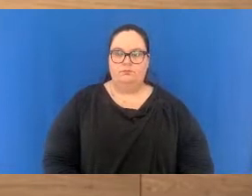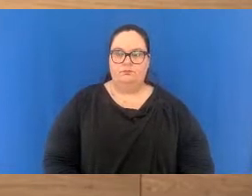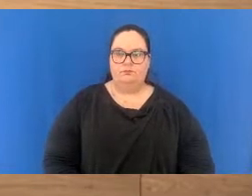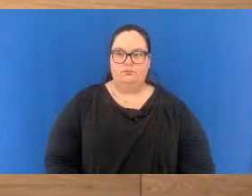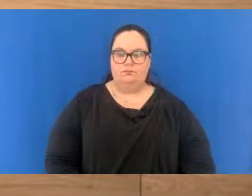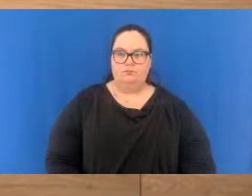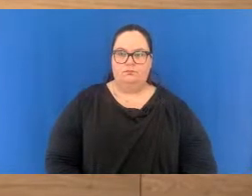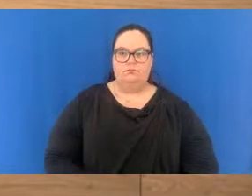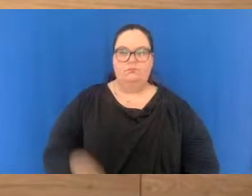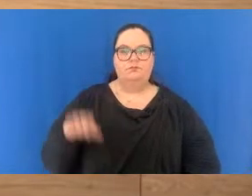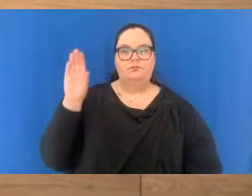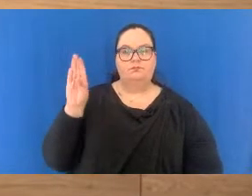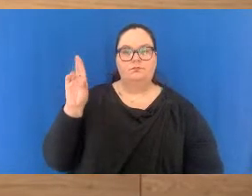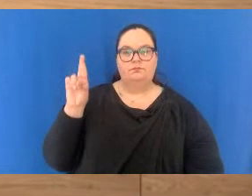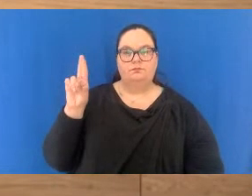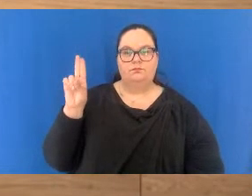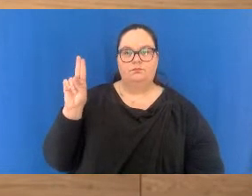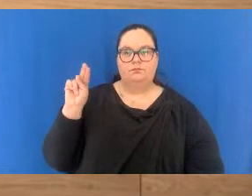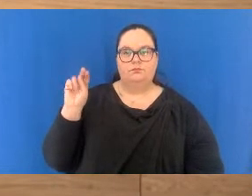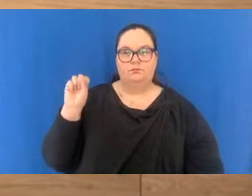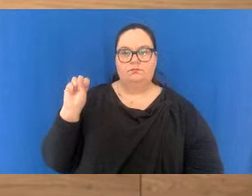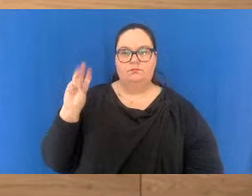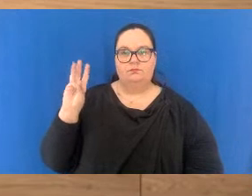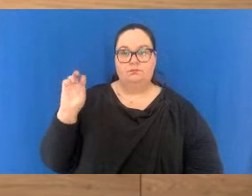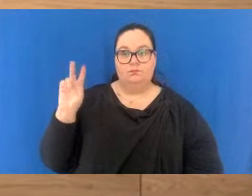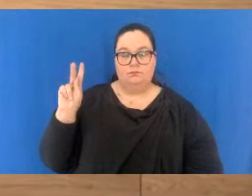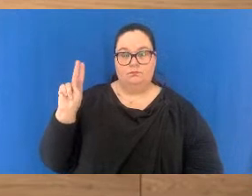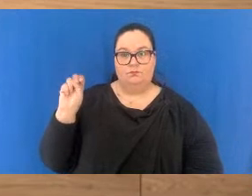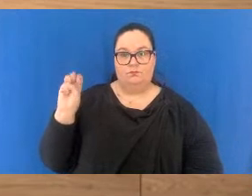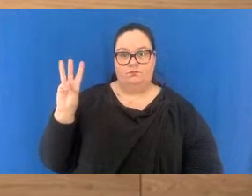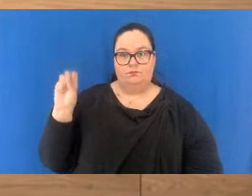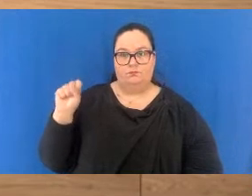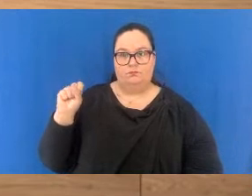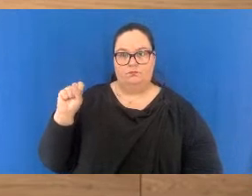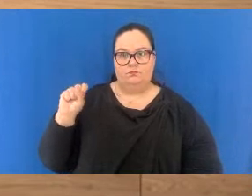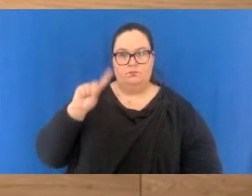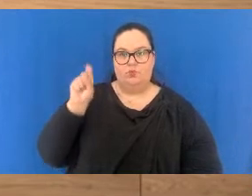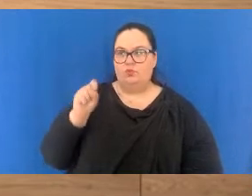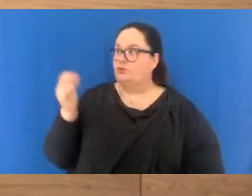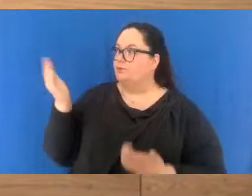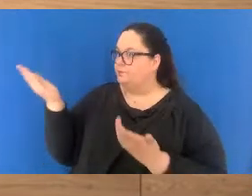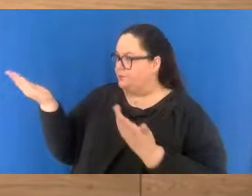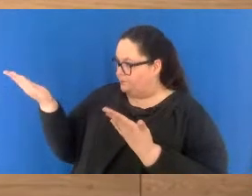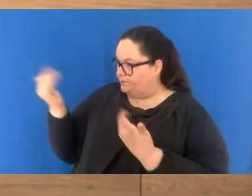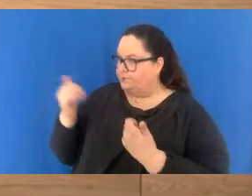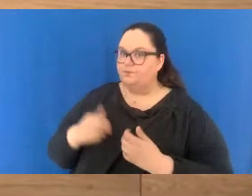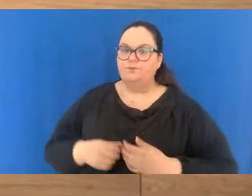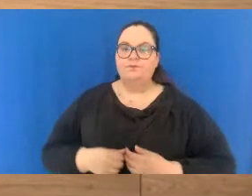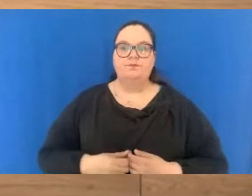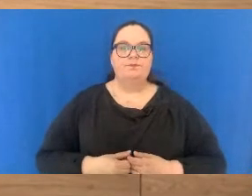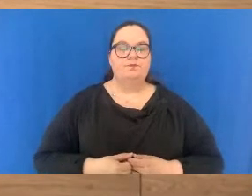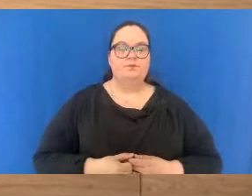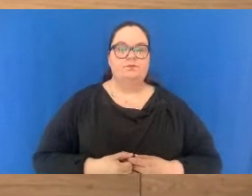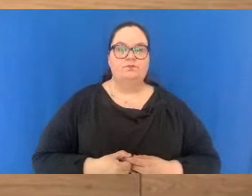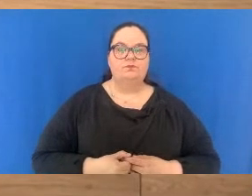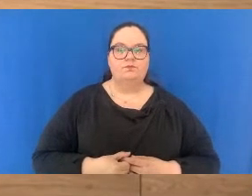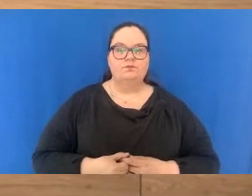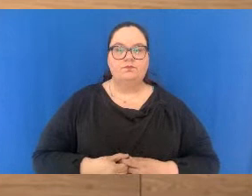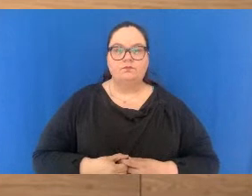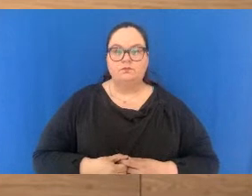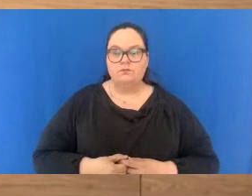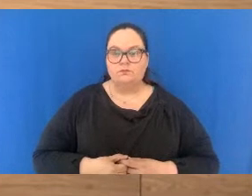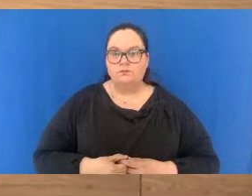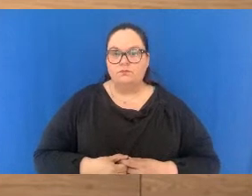City, Brunswick News. My question is for Dr. Russell. I was just wondering, with the 2 deaths in